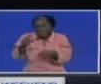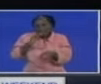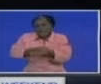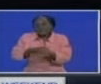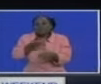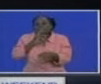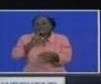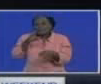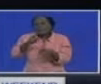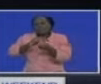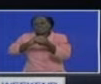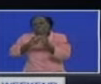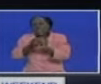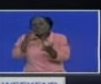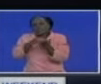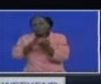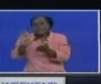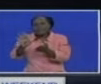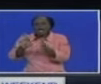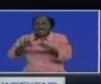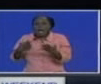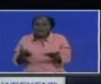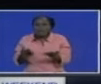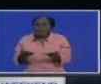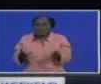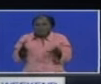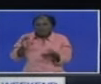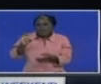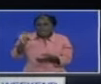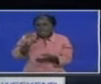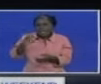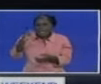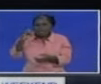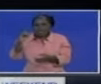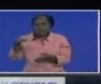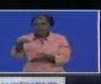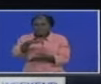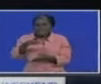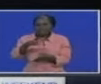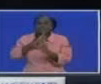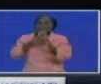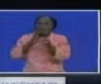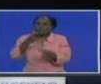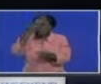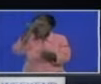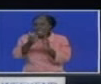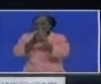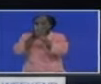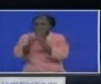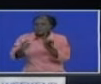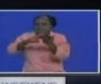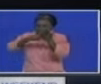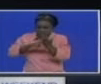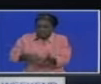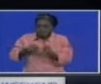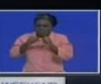will it take to revive their water supply? On Echo Journal tonight, Rita Tinina reports on why experts insist that sustainable